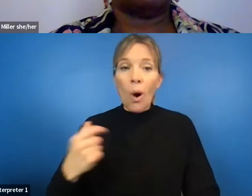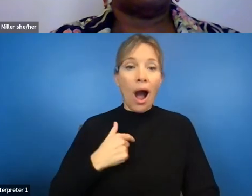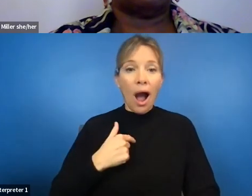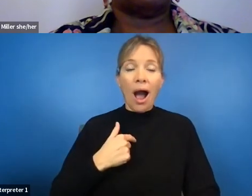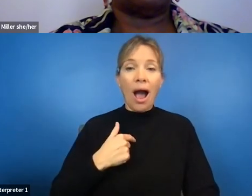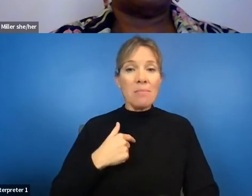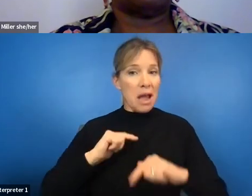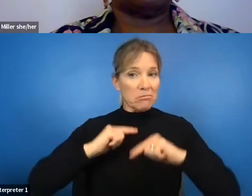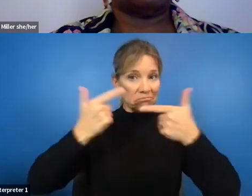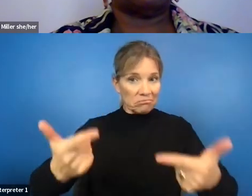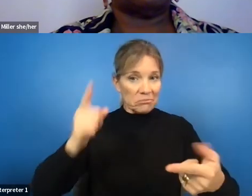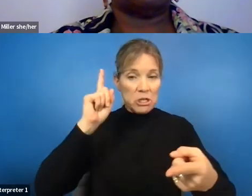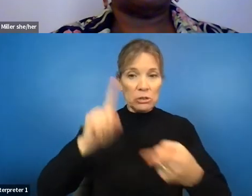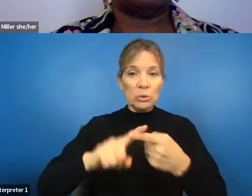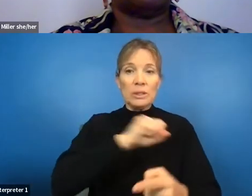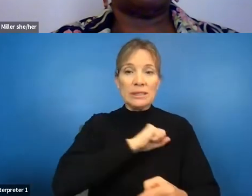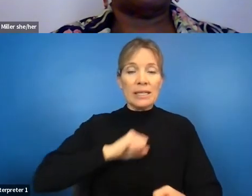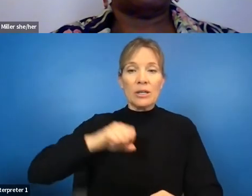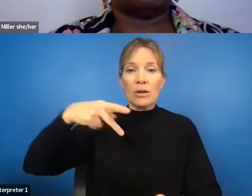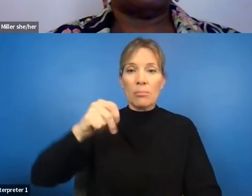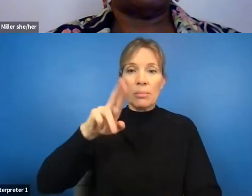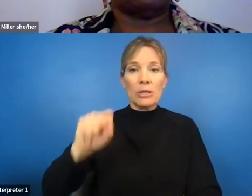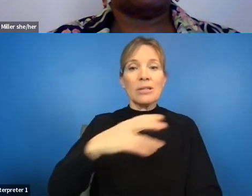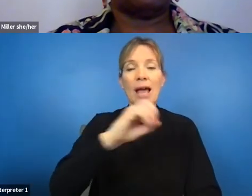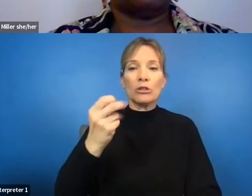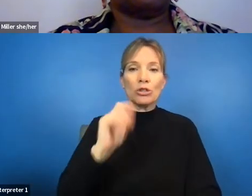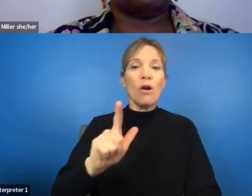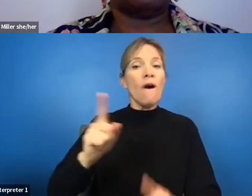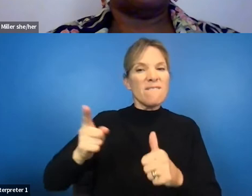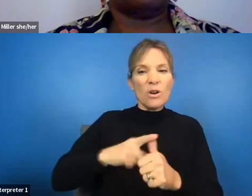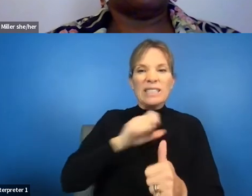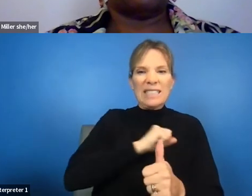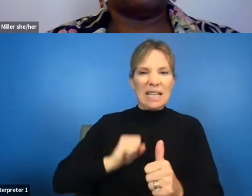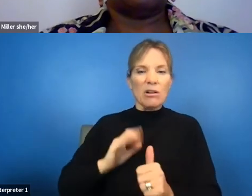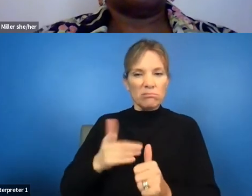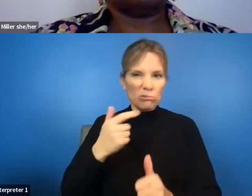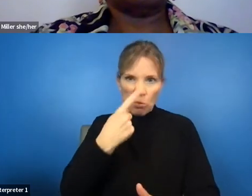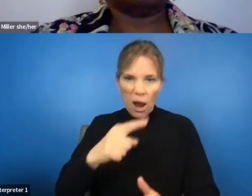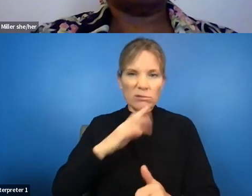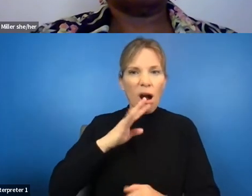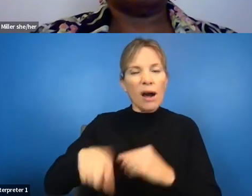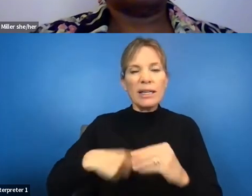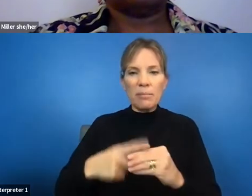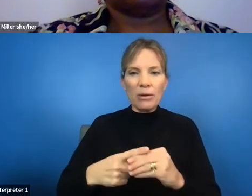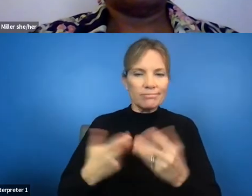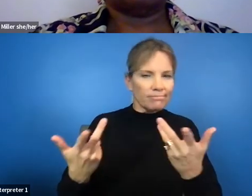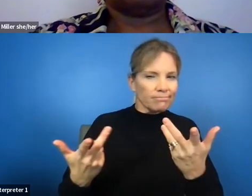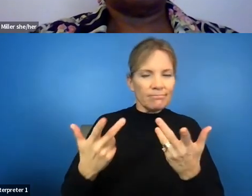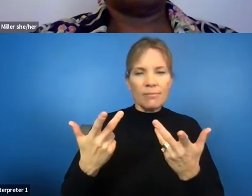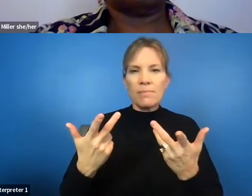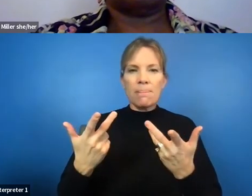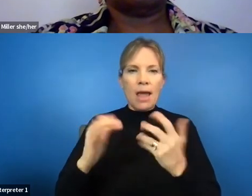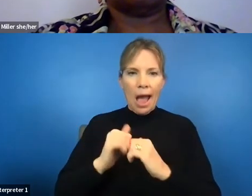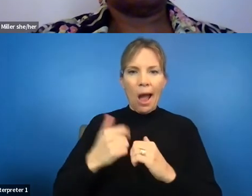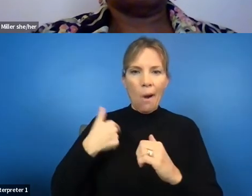to yield the floor to Senator Peters and to Cheryl, and I'm going to start with Senator Peters. Can you talk a little bit about how